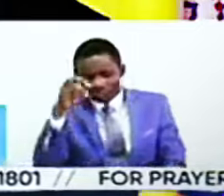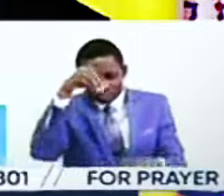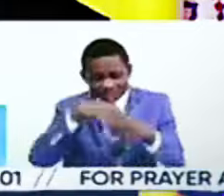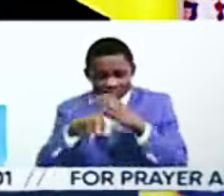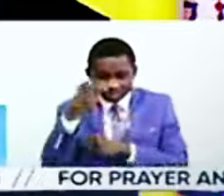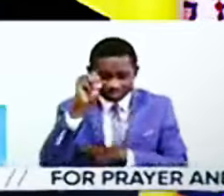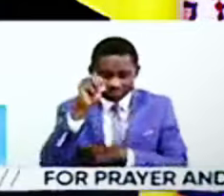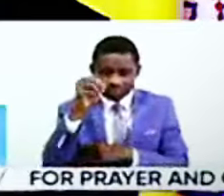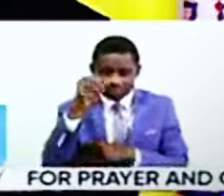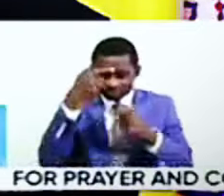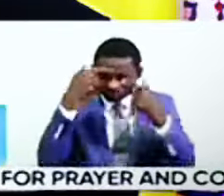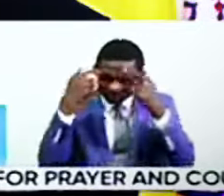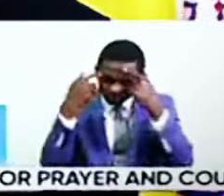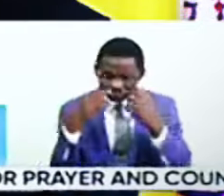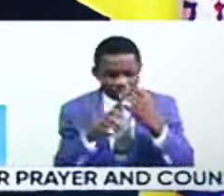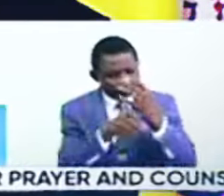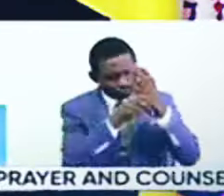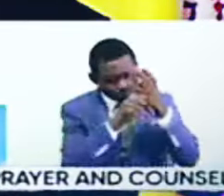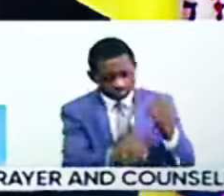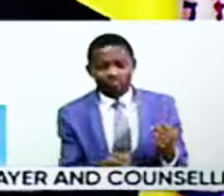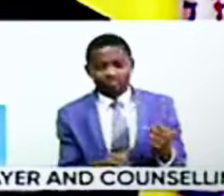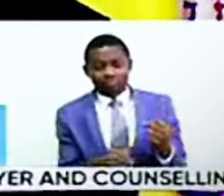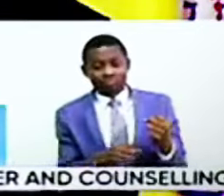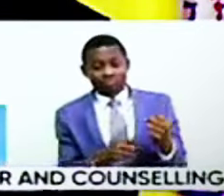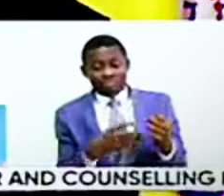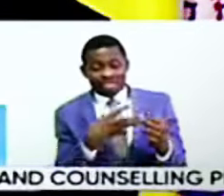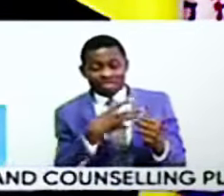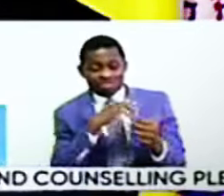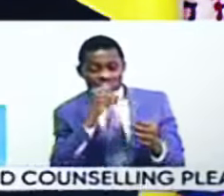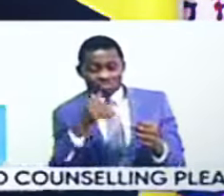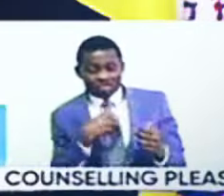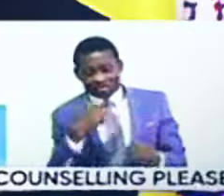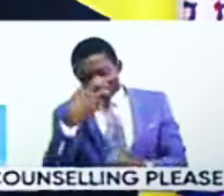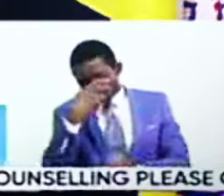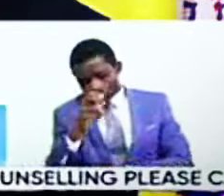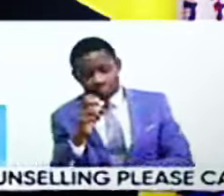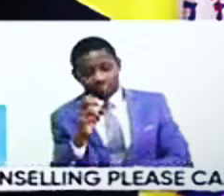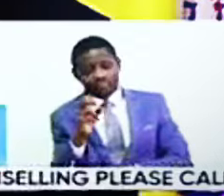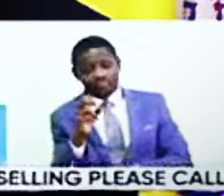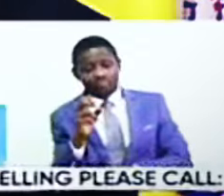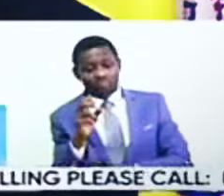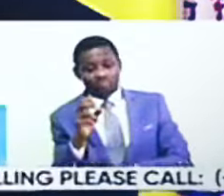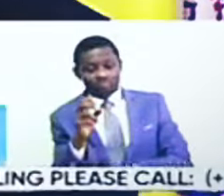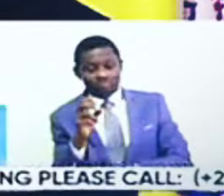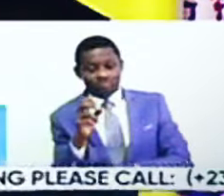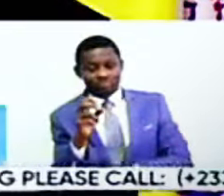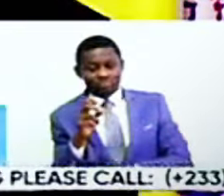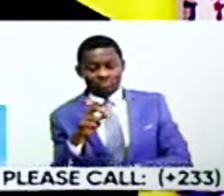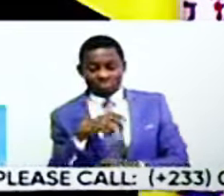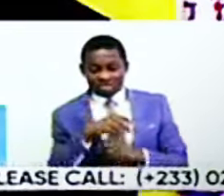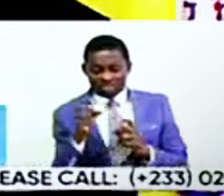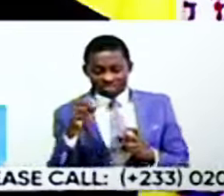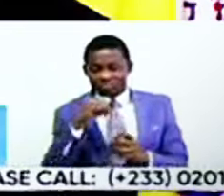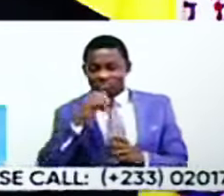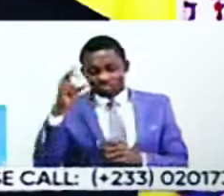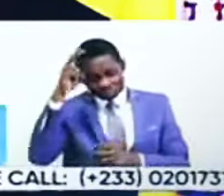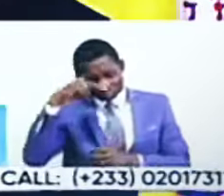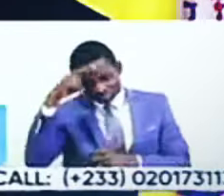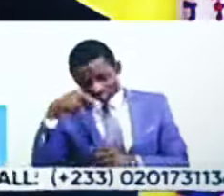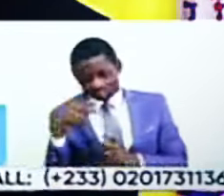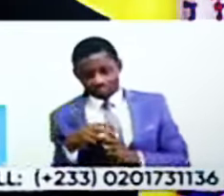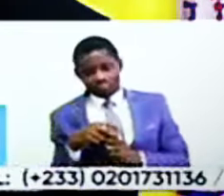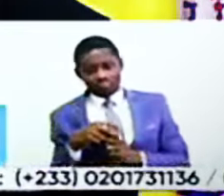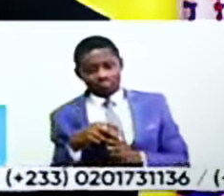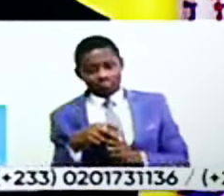he was trustworthy, neither corrupt nor negligent.